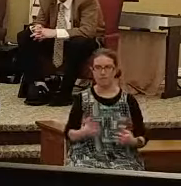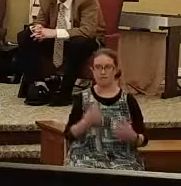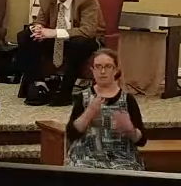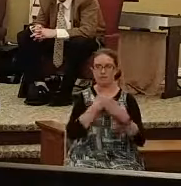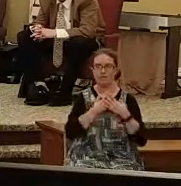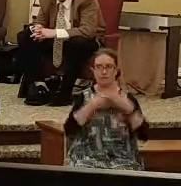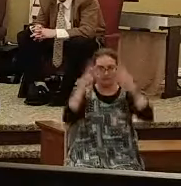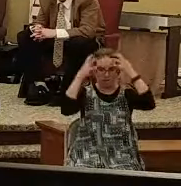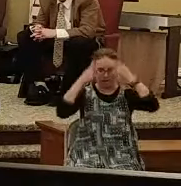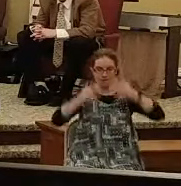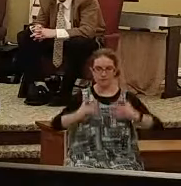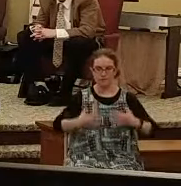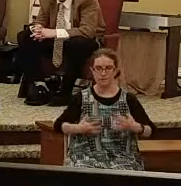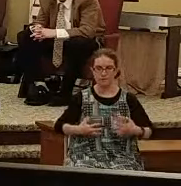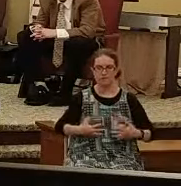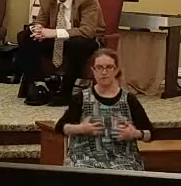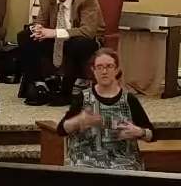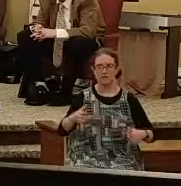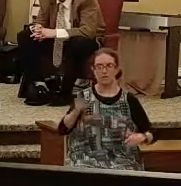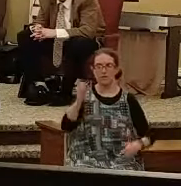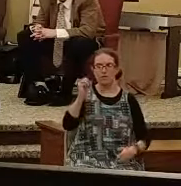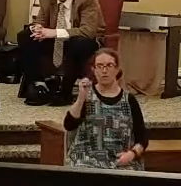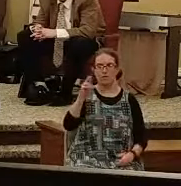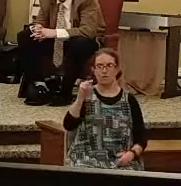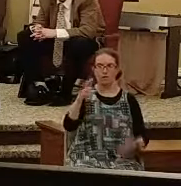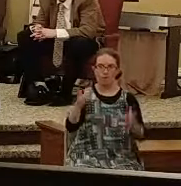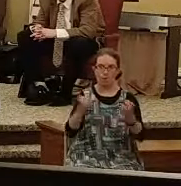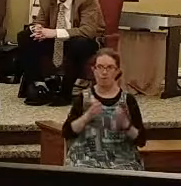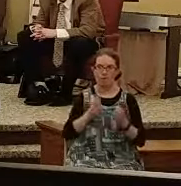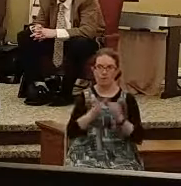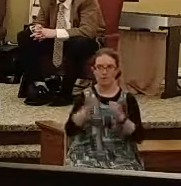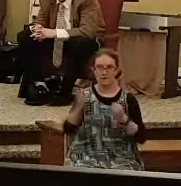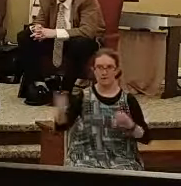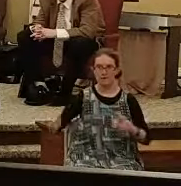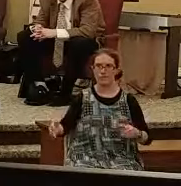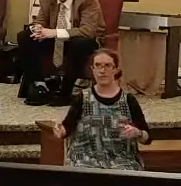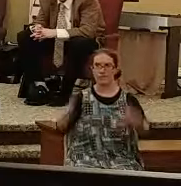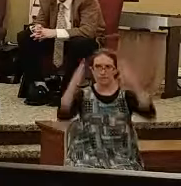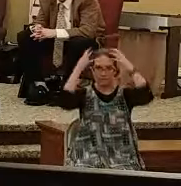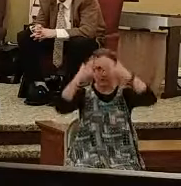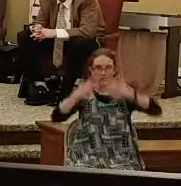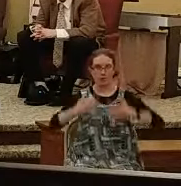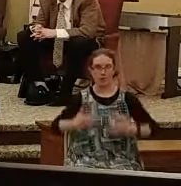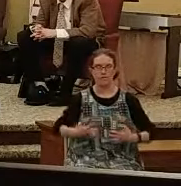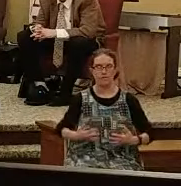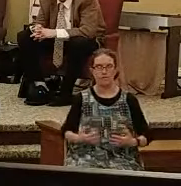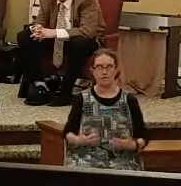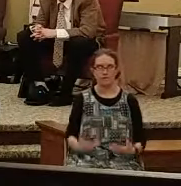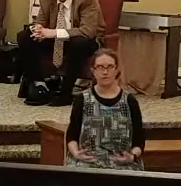breastplate covers all the vital organs. Amen. I want everything to be covered.